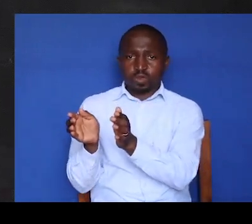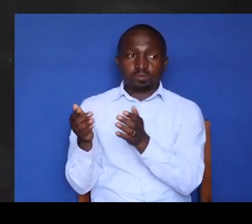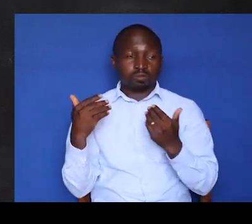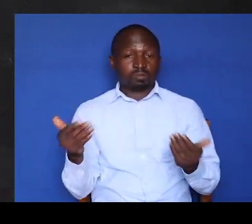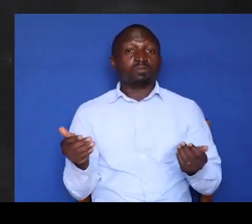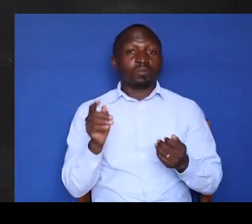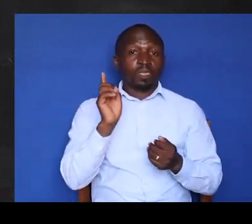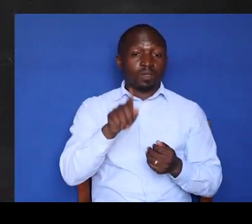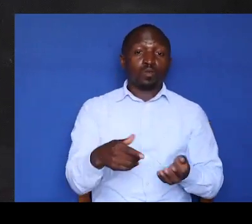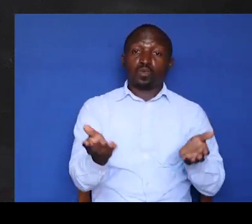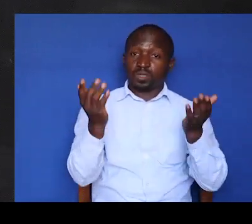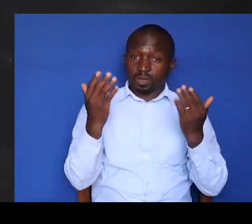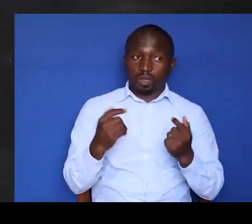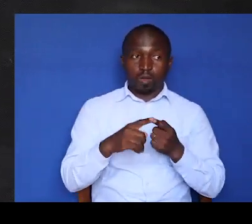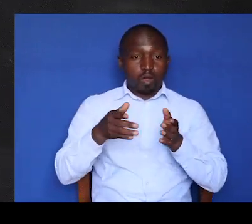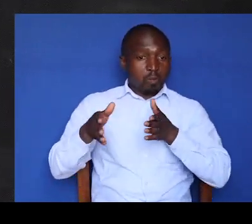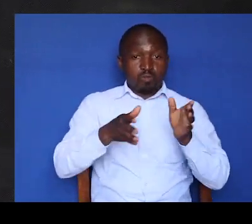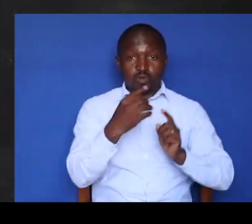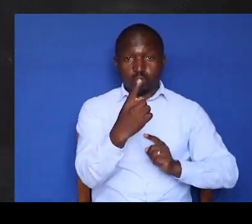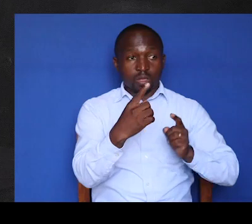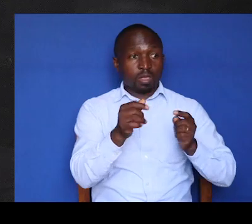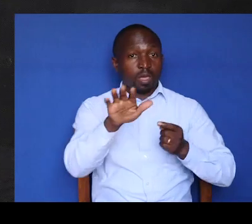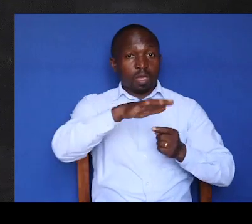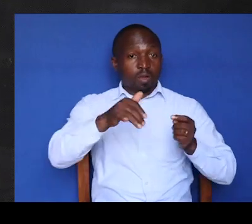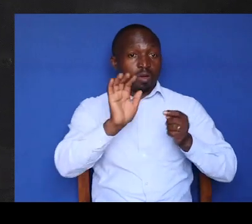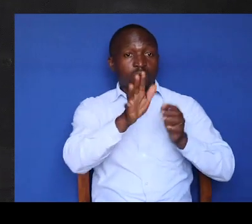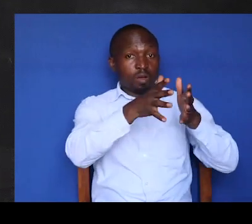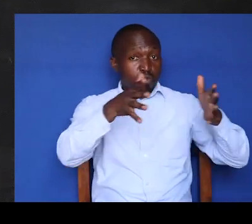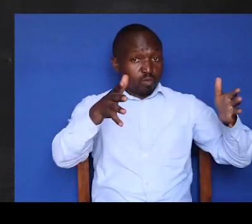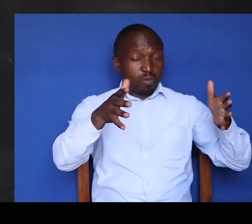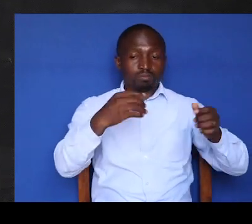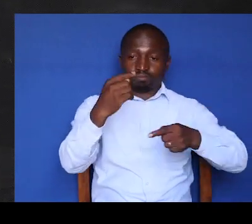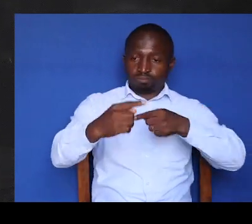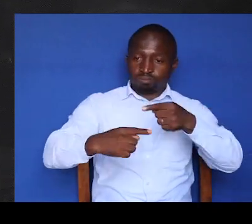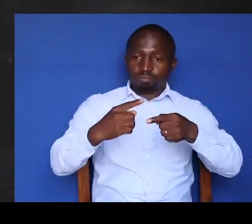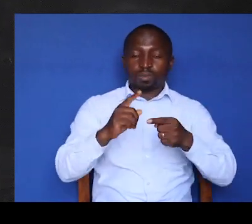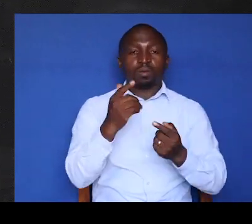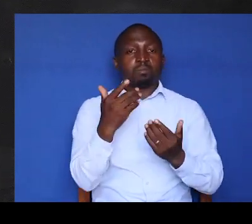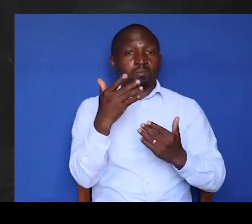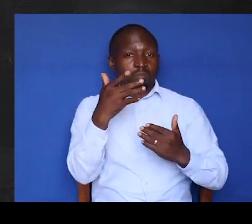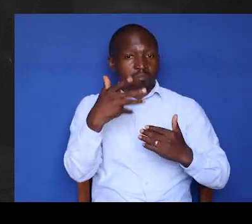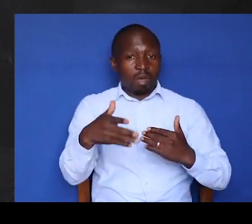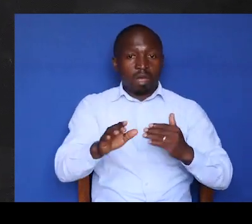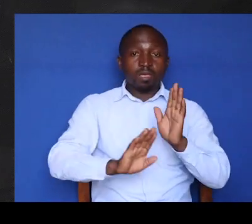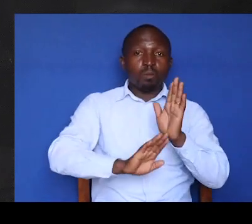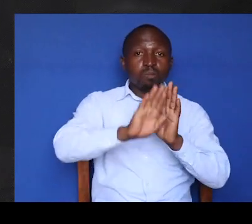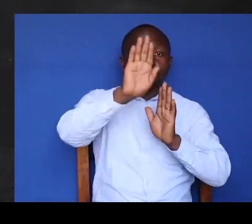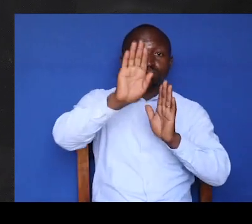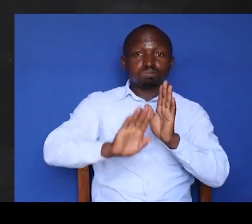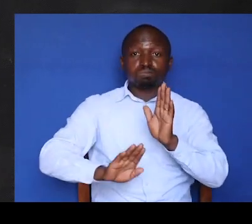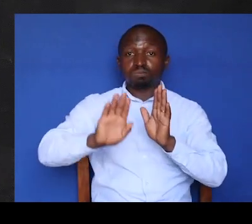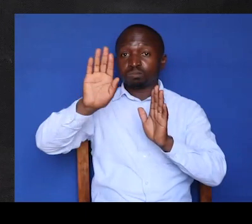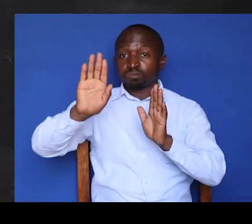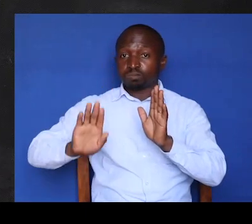a possibility for this river in wider catchment area to undergo frequent fluctuation of water volume as